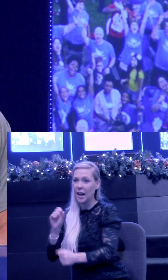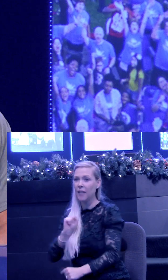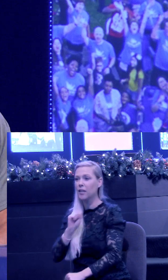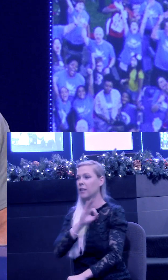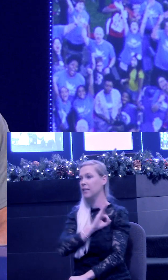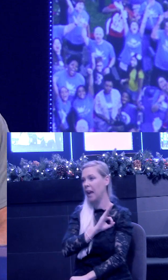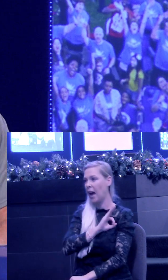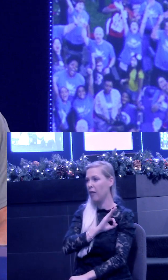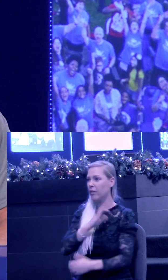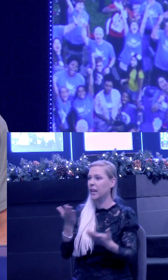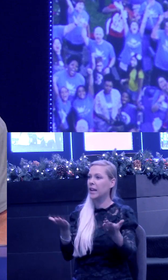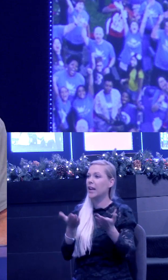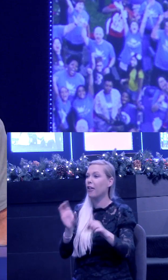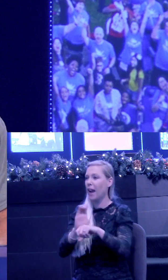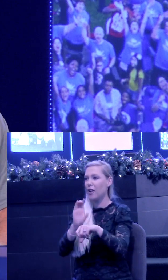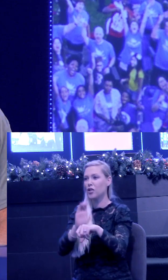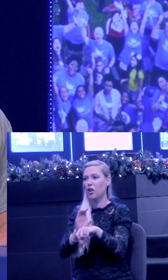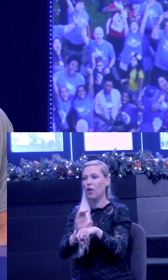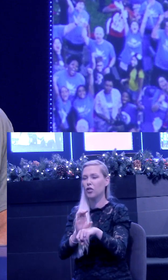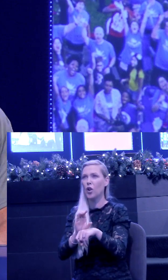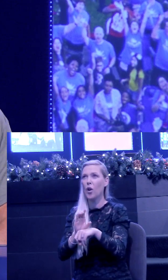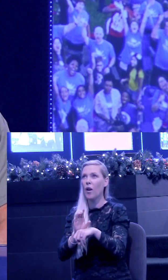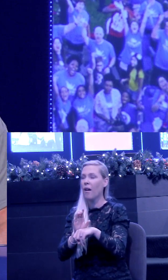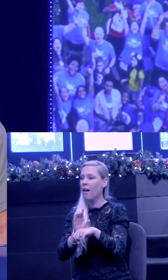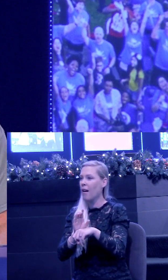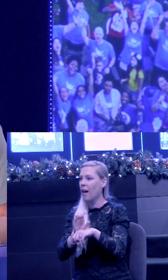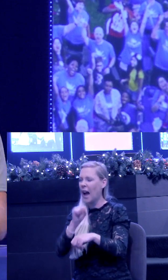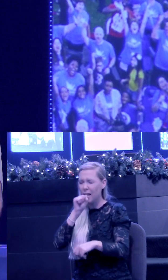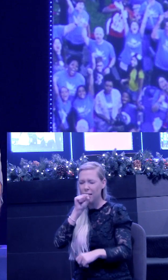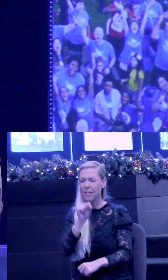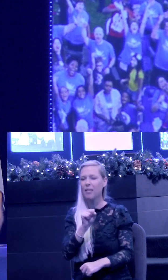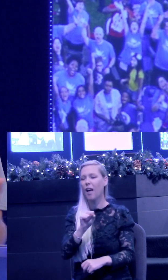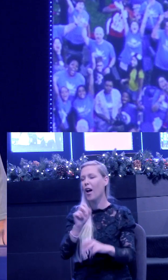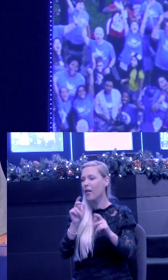around the state, they go, wow, how did you like amass like the all-star team at Community? I